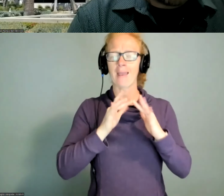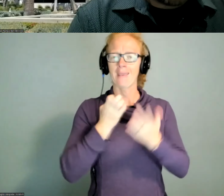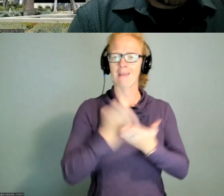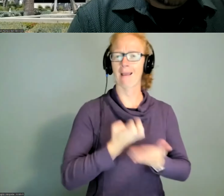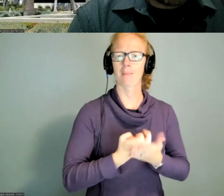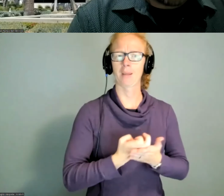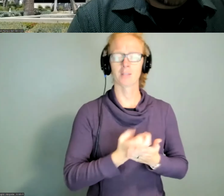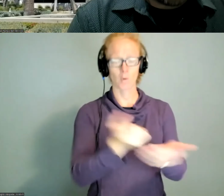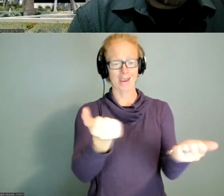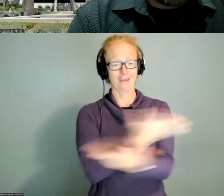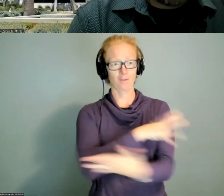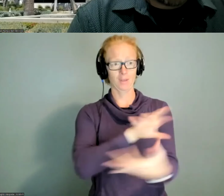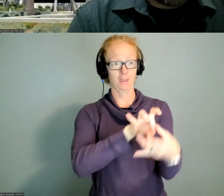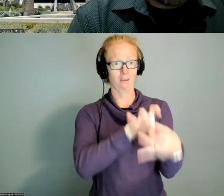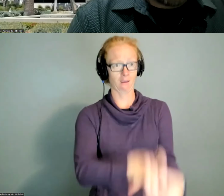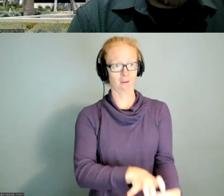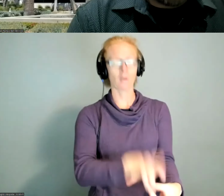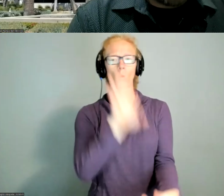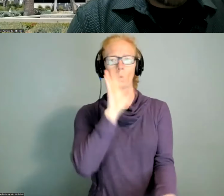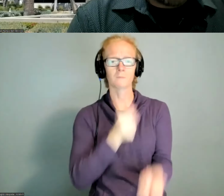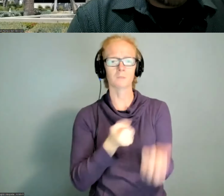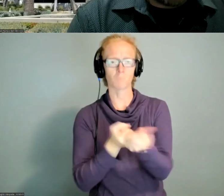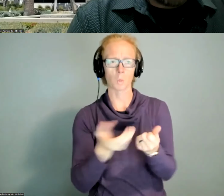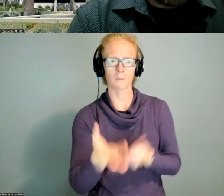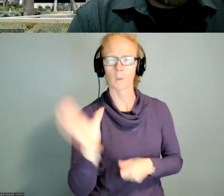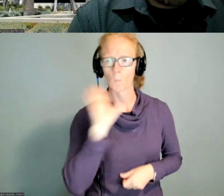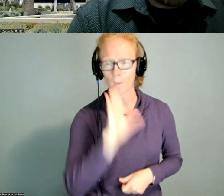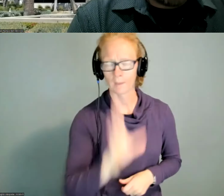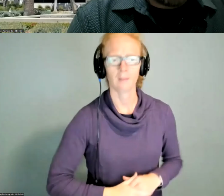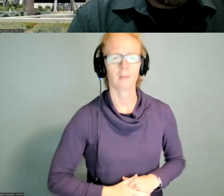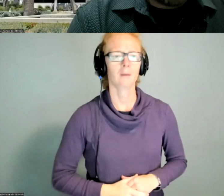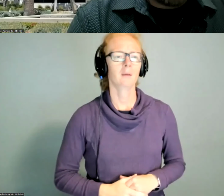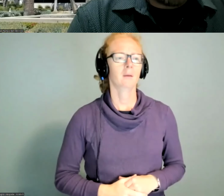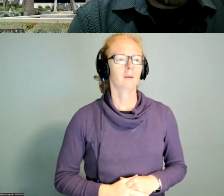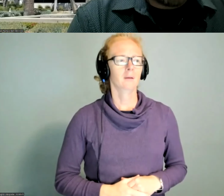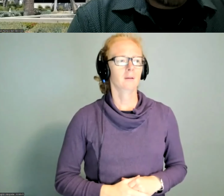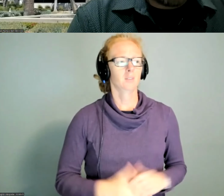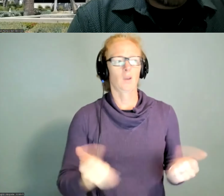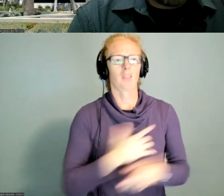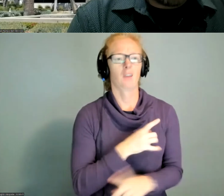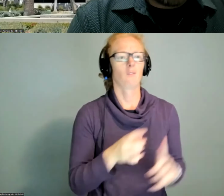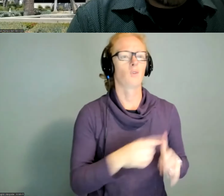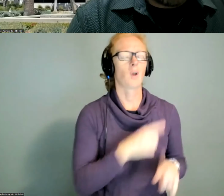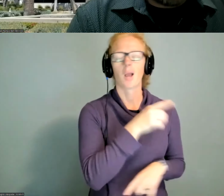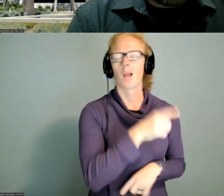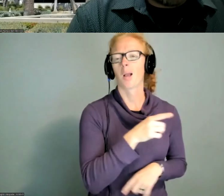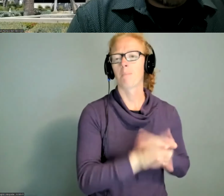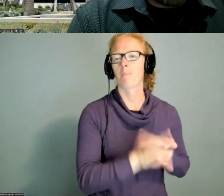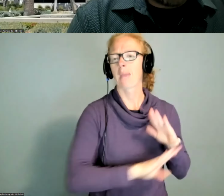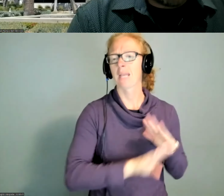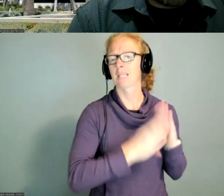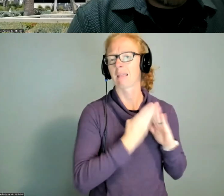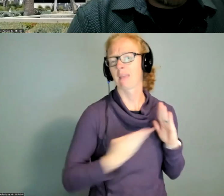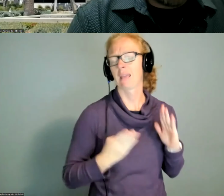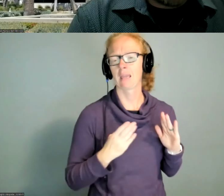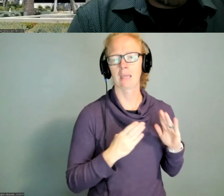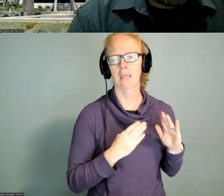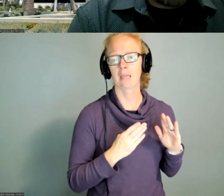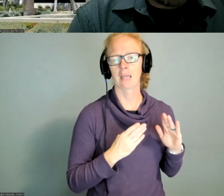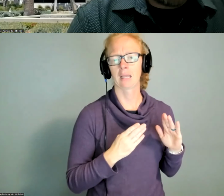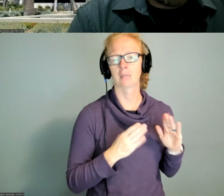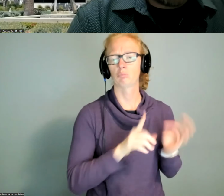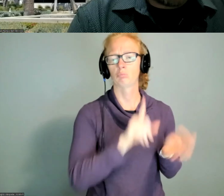go with it. And so, anything from base level stuff about you could go and